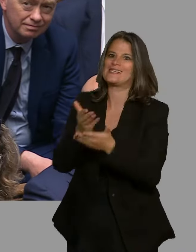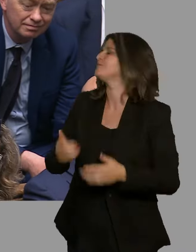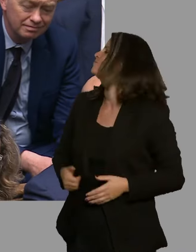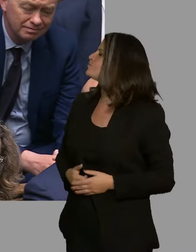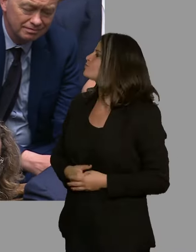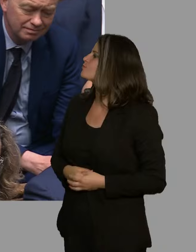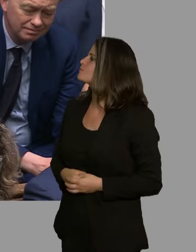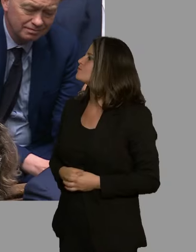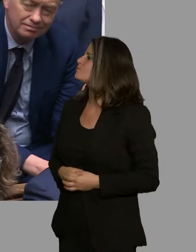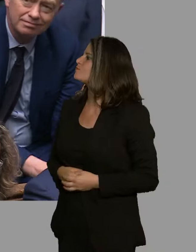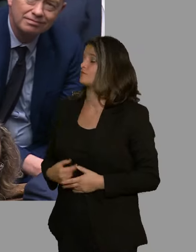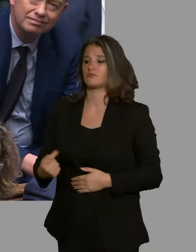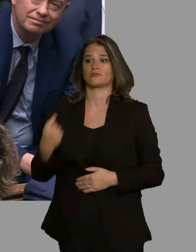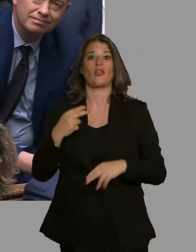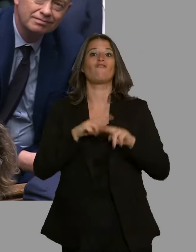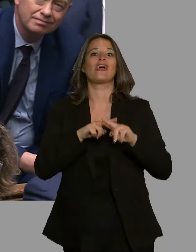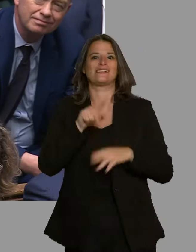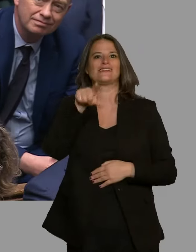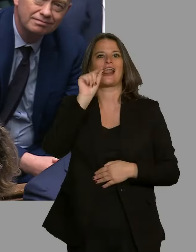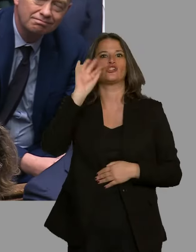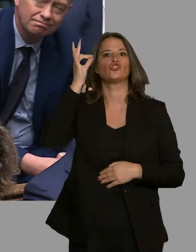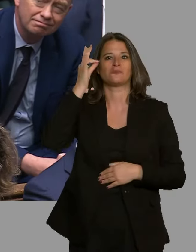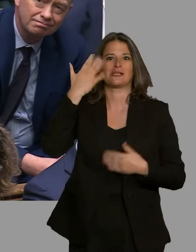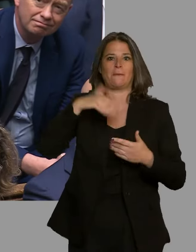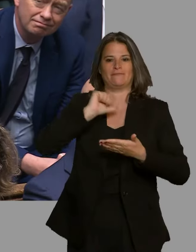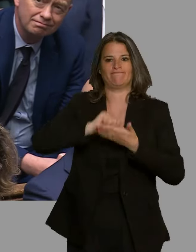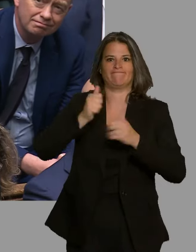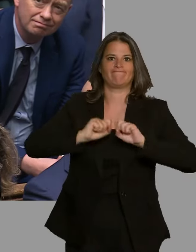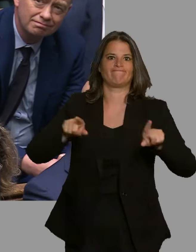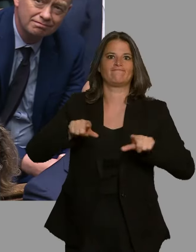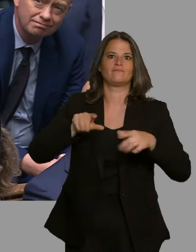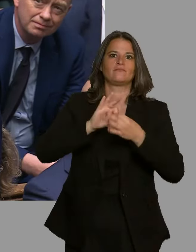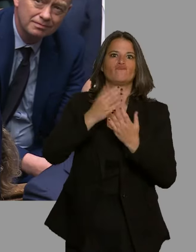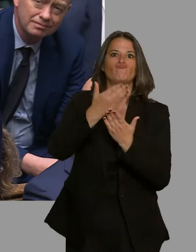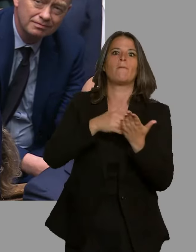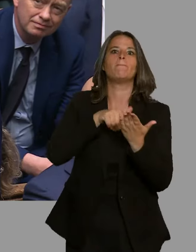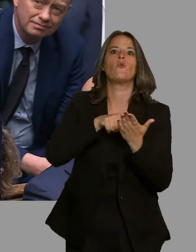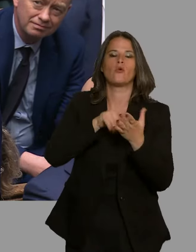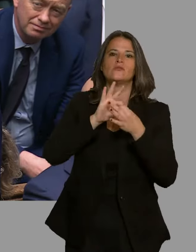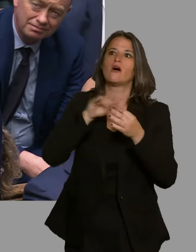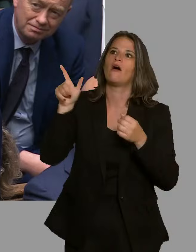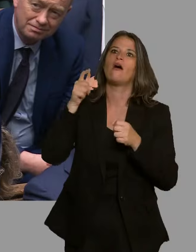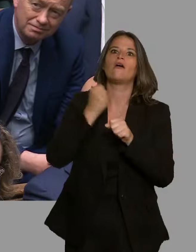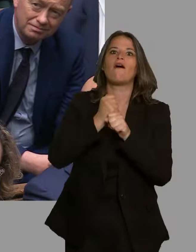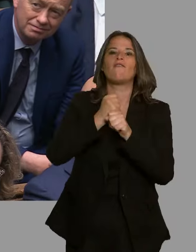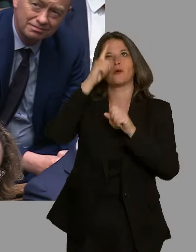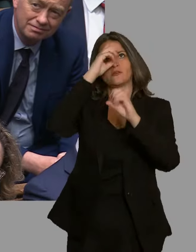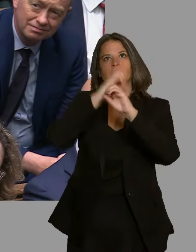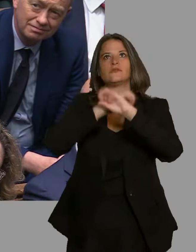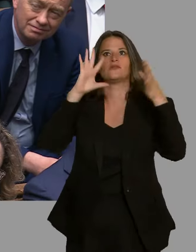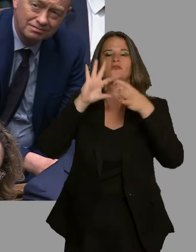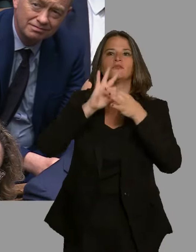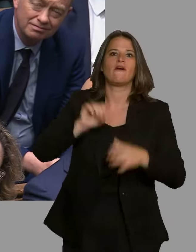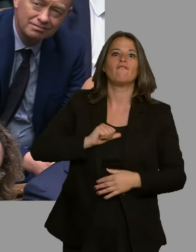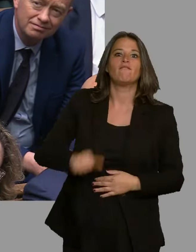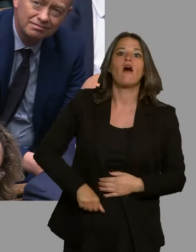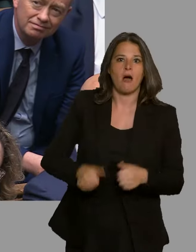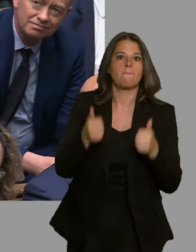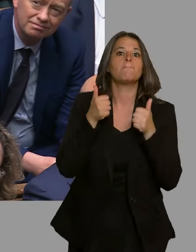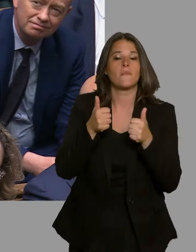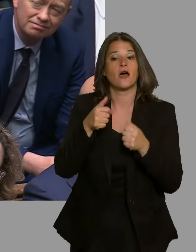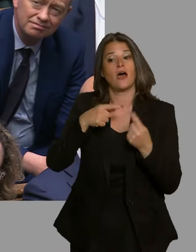inheritance tax is a problem that needs to be tackled. As a cross-party committee with a government majority, however,